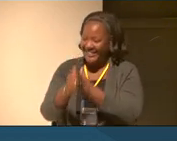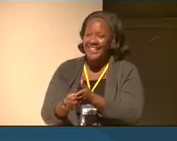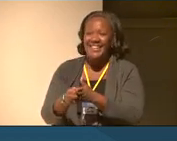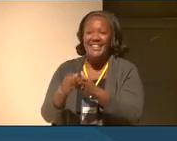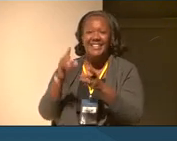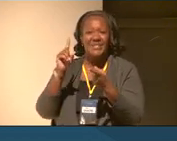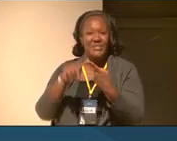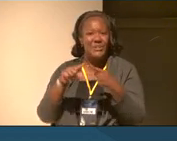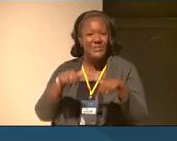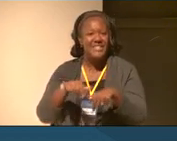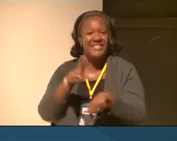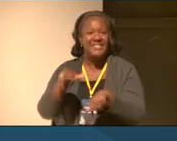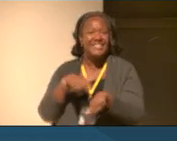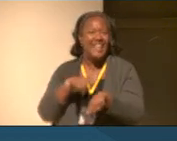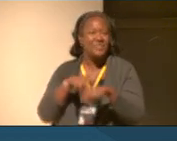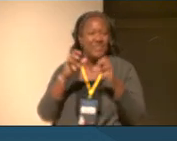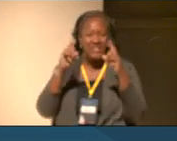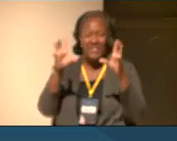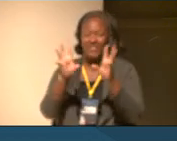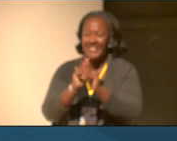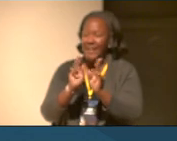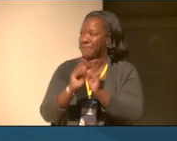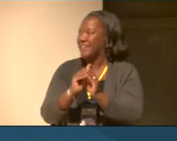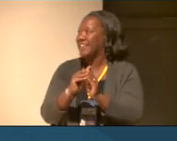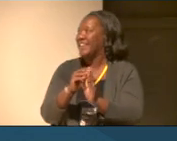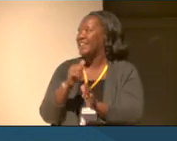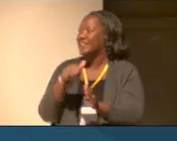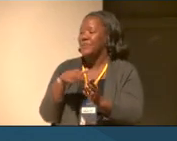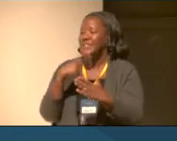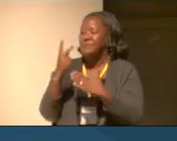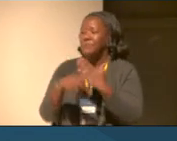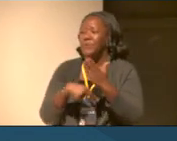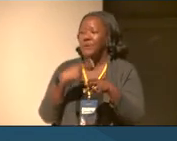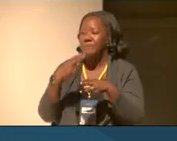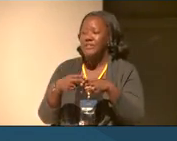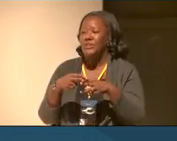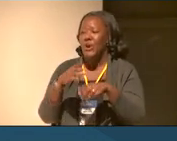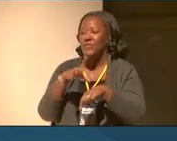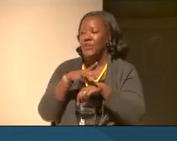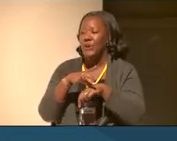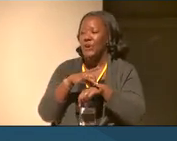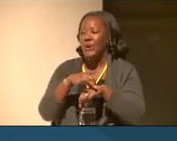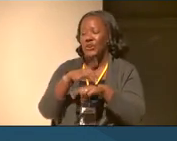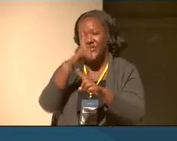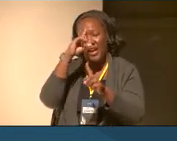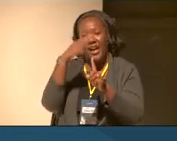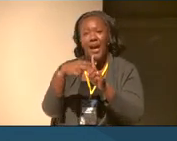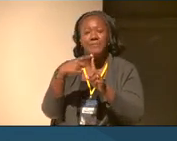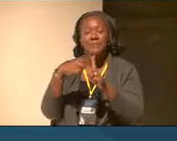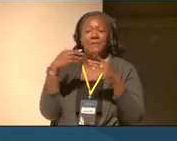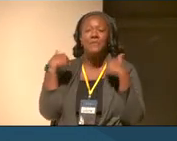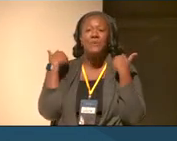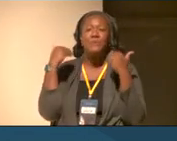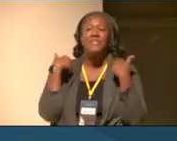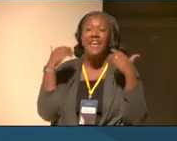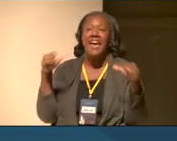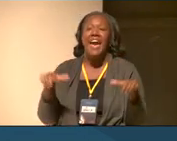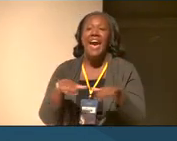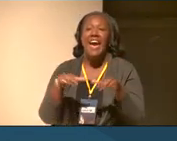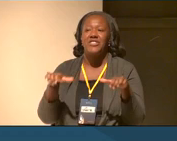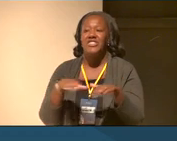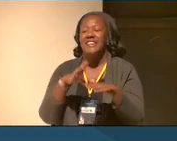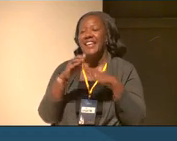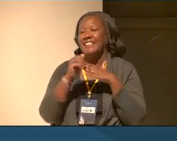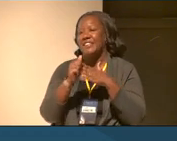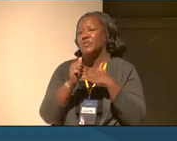this educational material. And I was very, this program is called the Earth Optimism Youth Action and Leadership Program, and they just